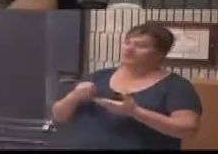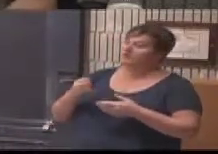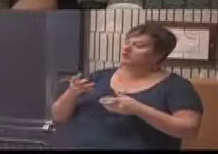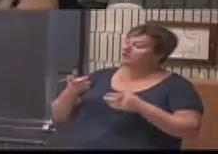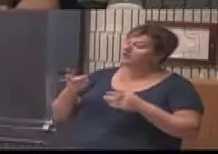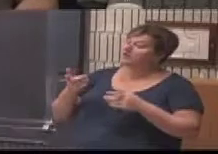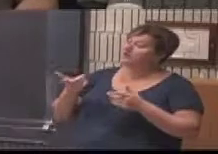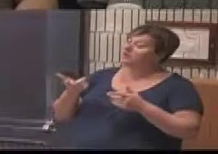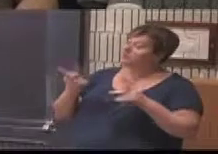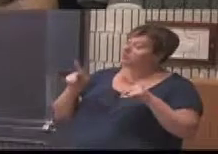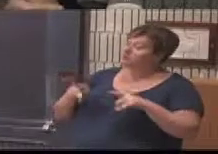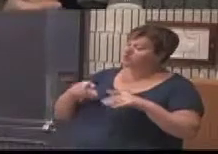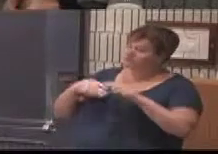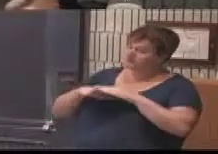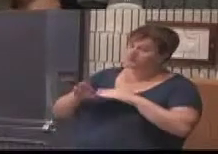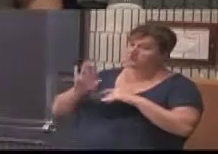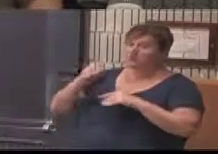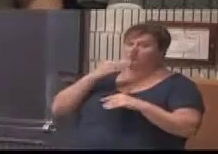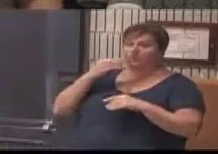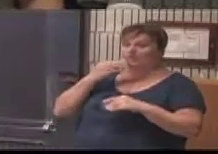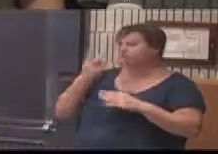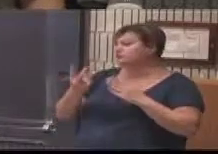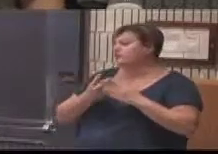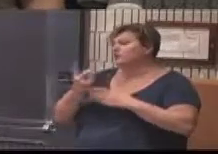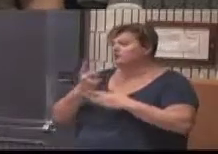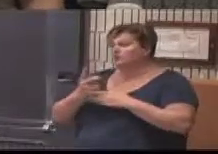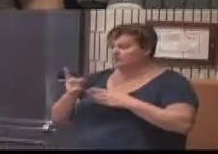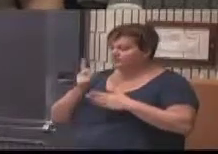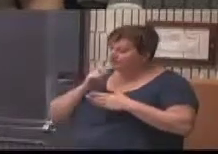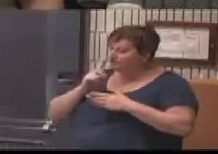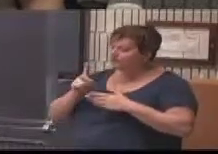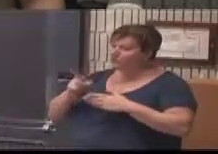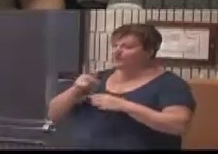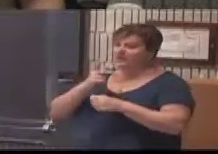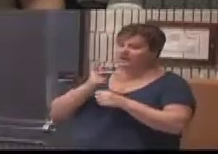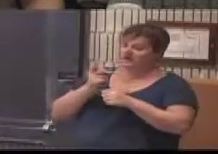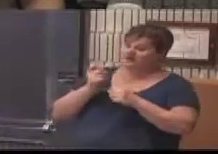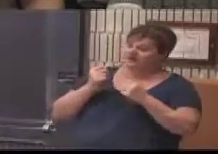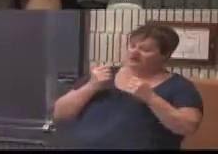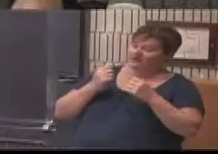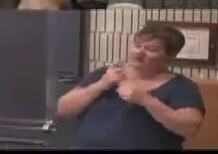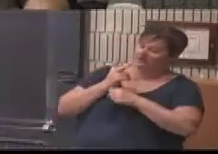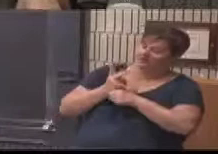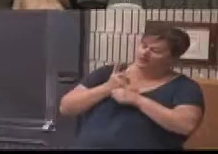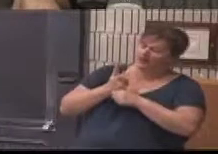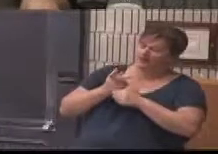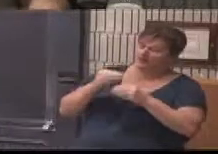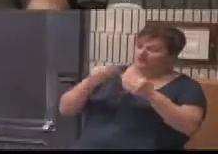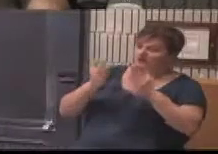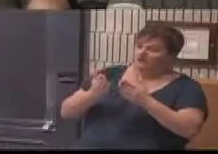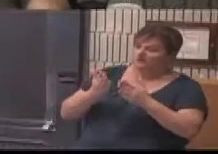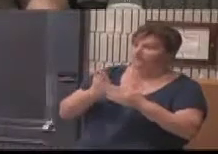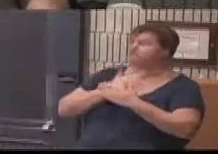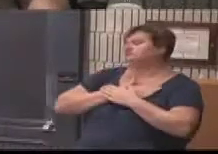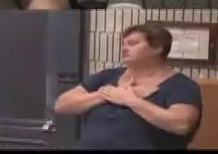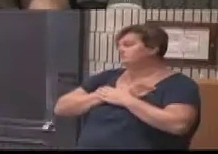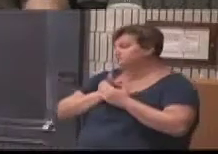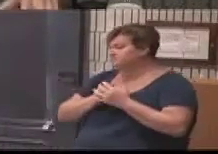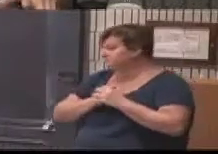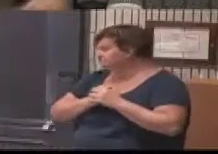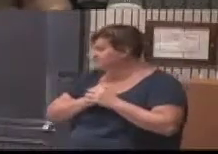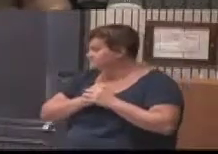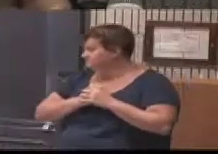your house to relieve the caregiver. Might just be 2 hours a week. Traditionally the state has offered respite to some populations,